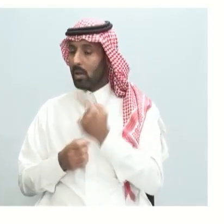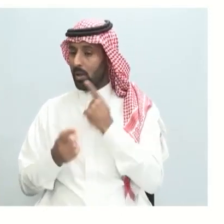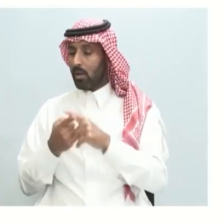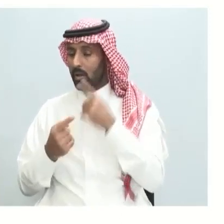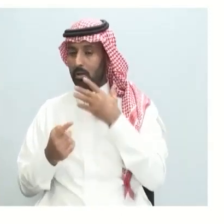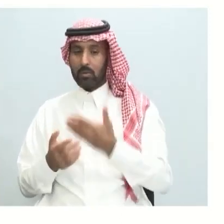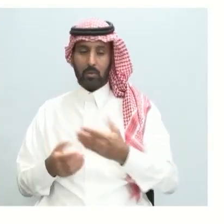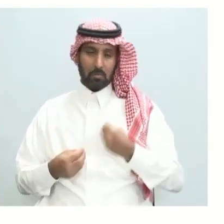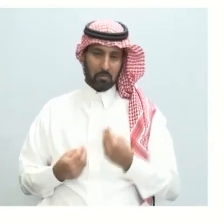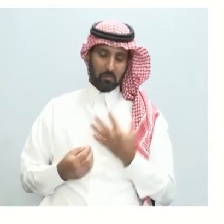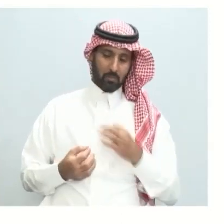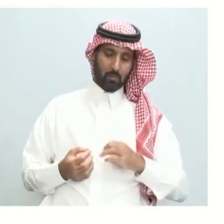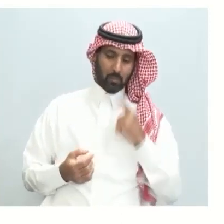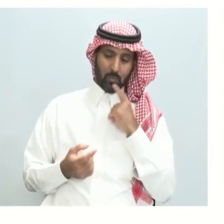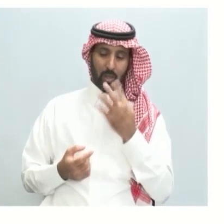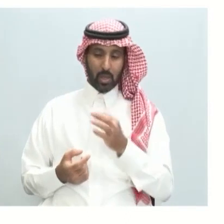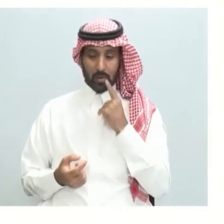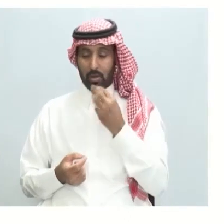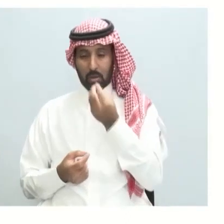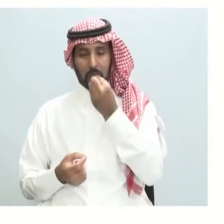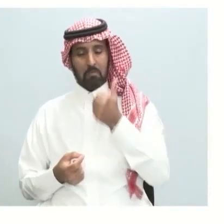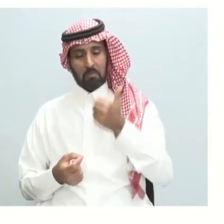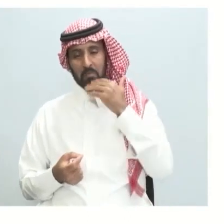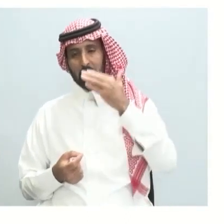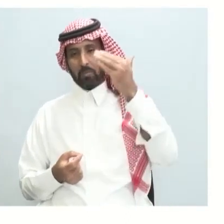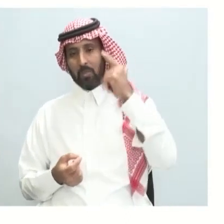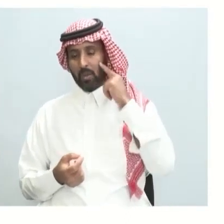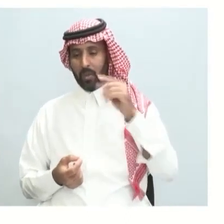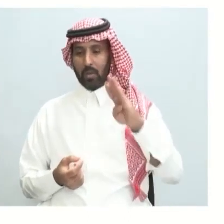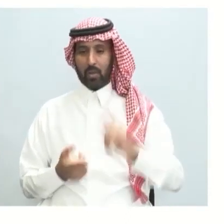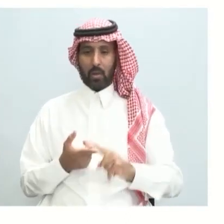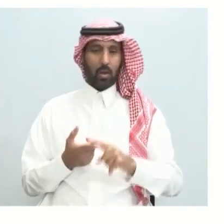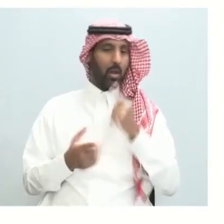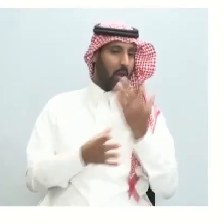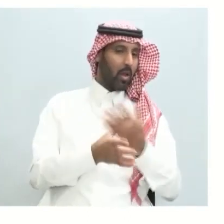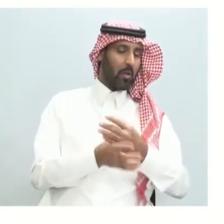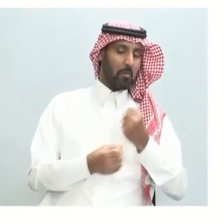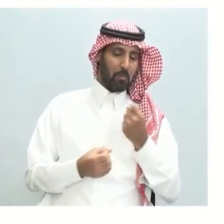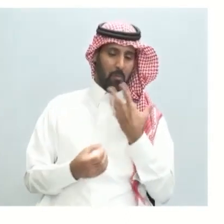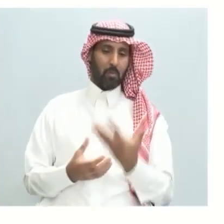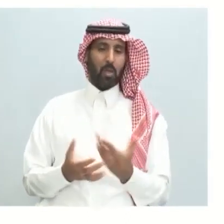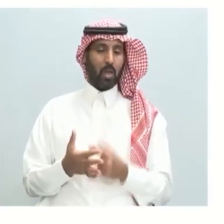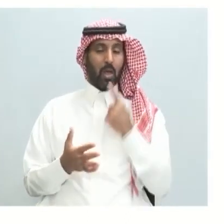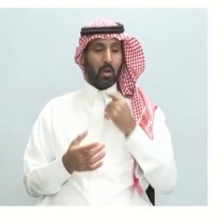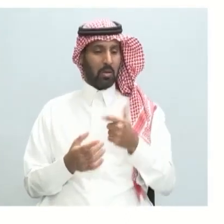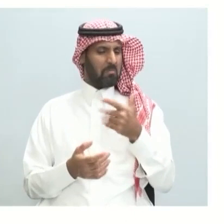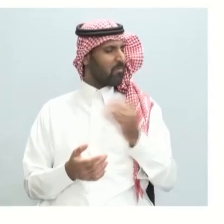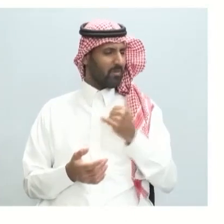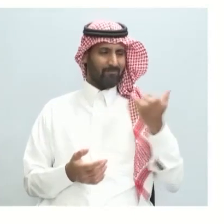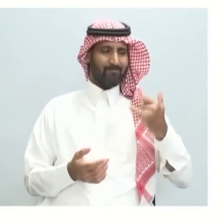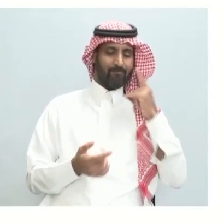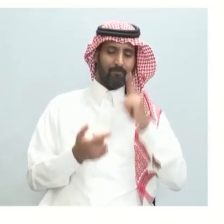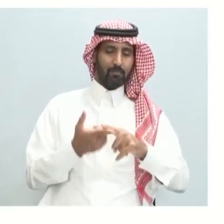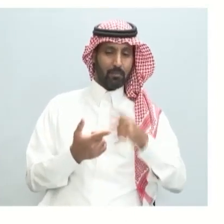are wanted, where the simplest food is good enough for kings because it's earned, where money is not